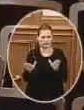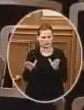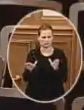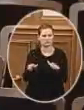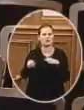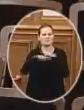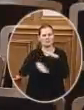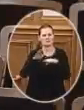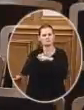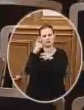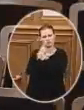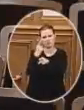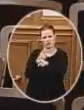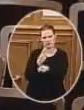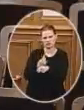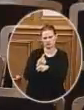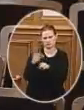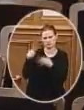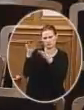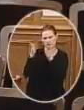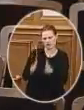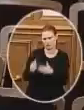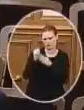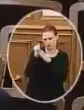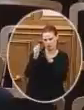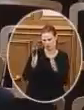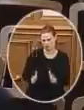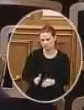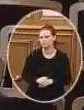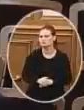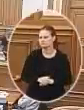regular service provider guidelines. Okay, thank you.